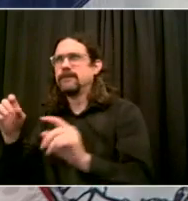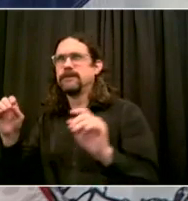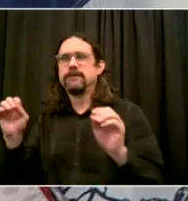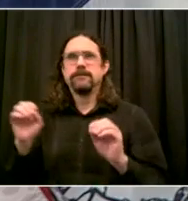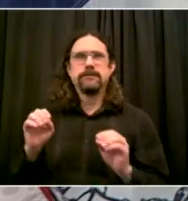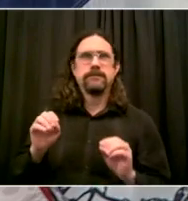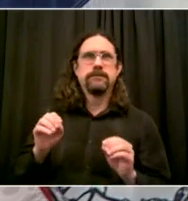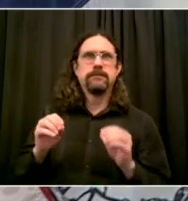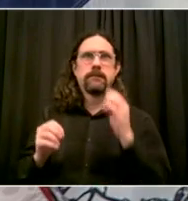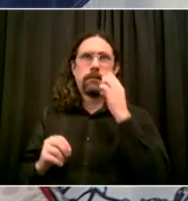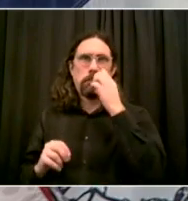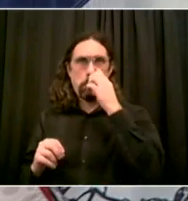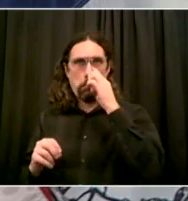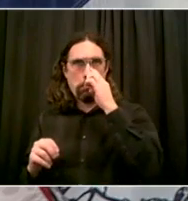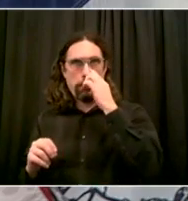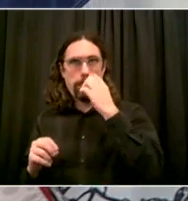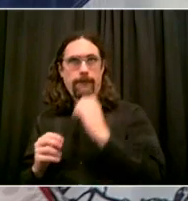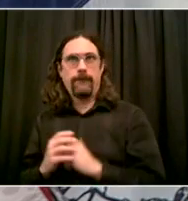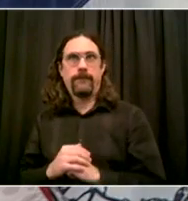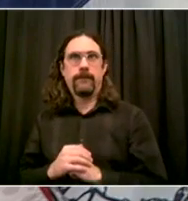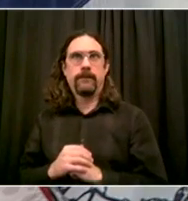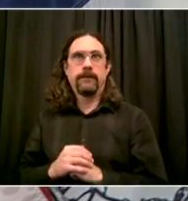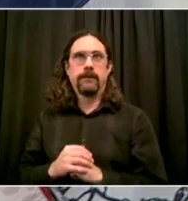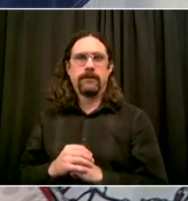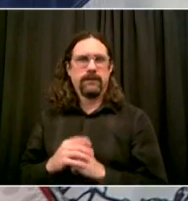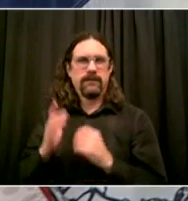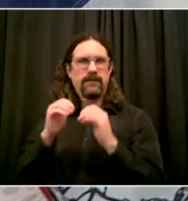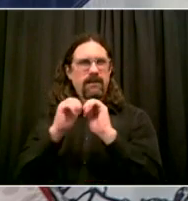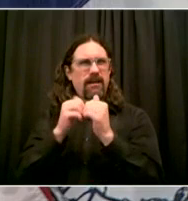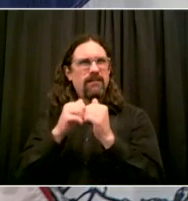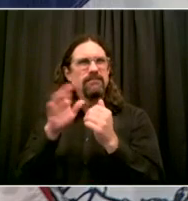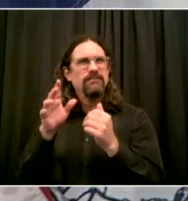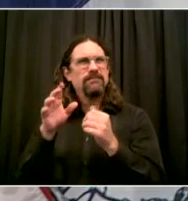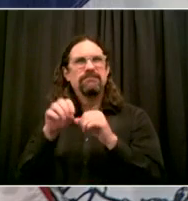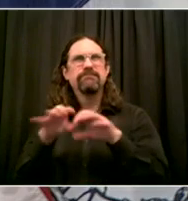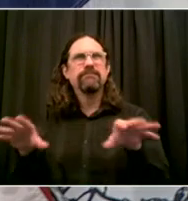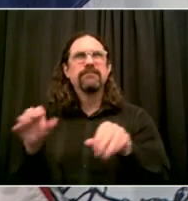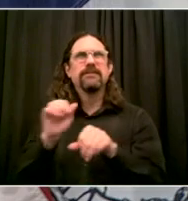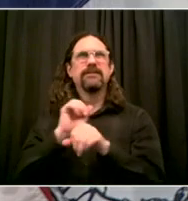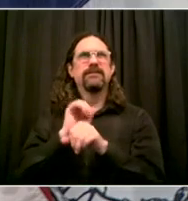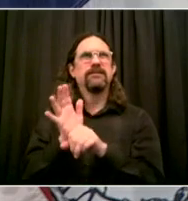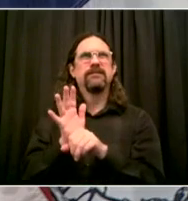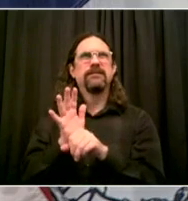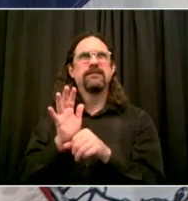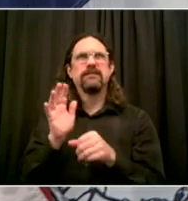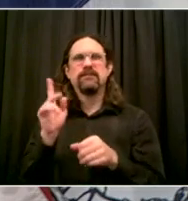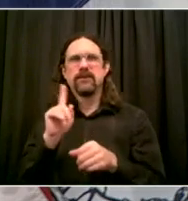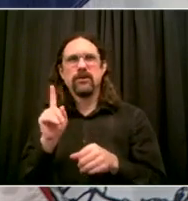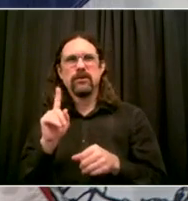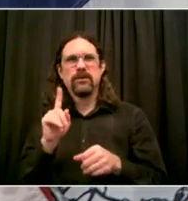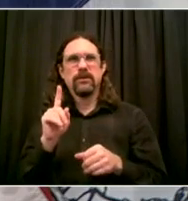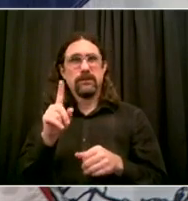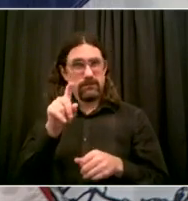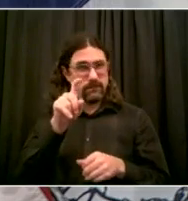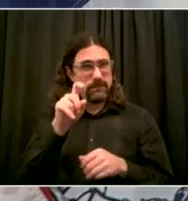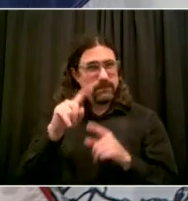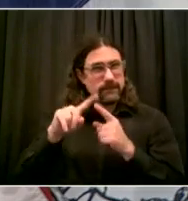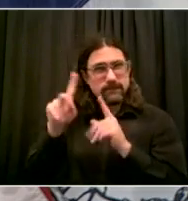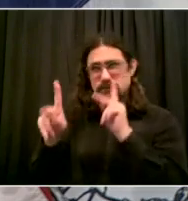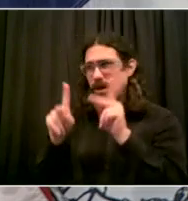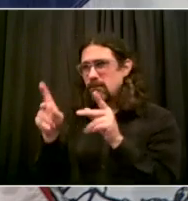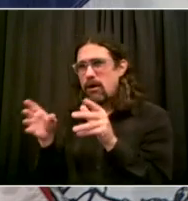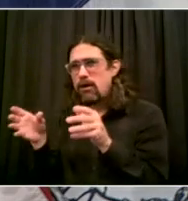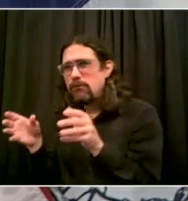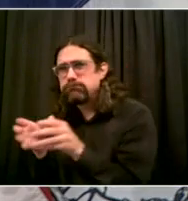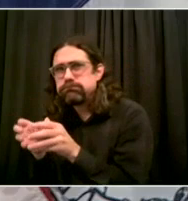taking place? Do you have any evidence of any outdoor spread anywhere in New York City? Okay, Andrew, first I'll